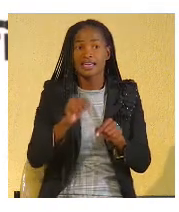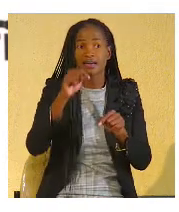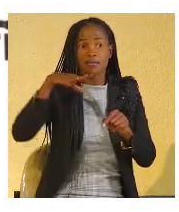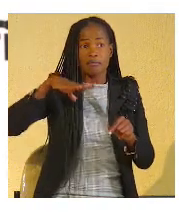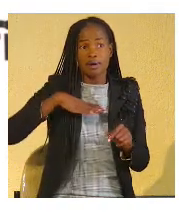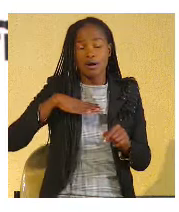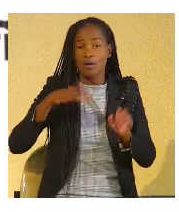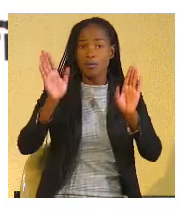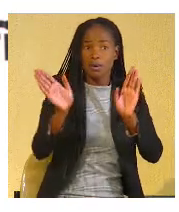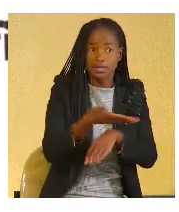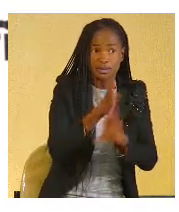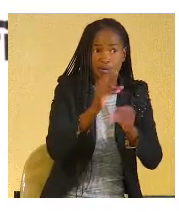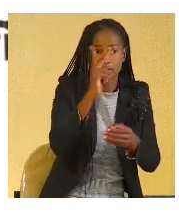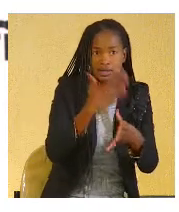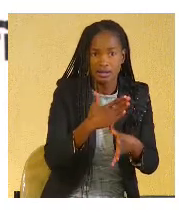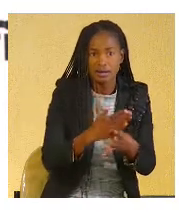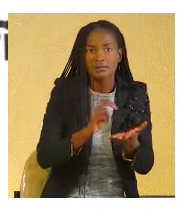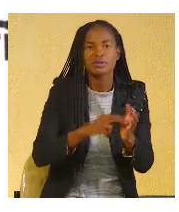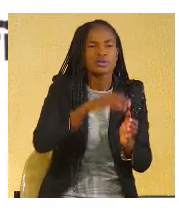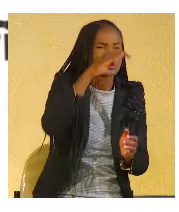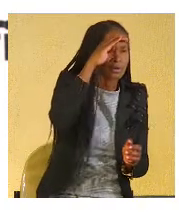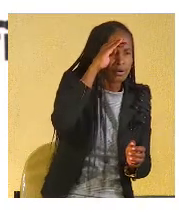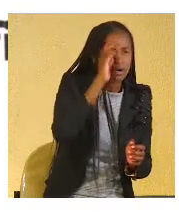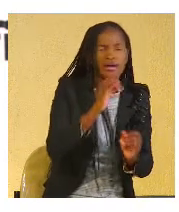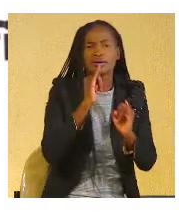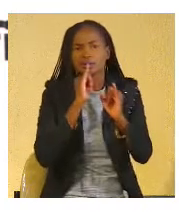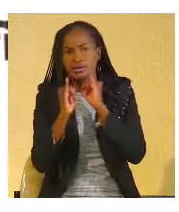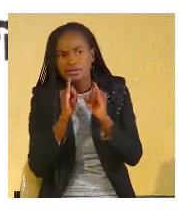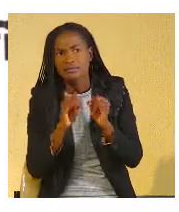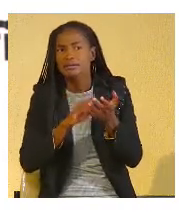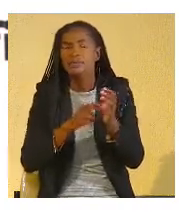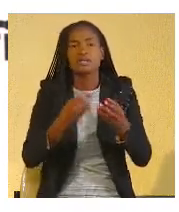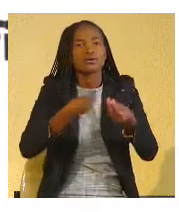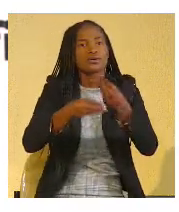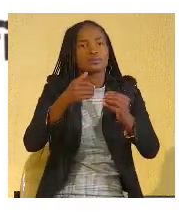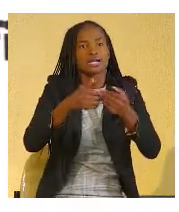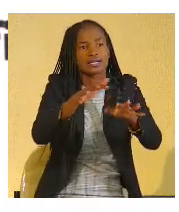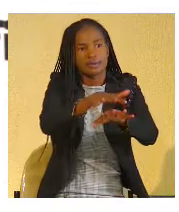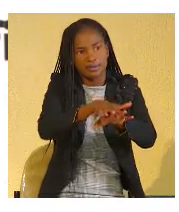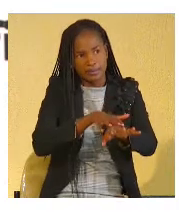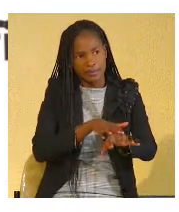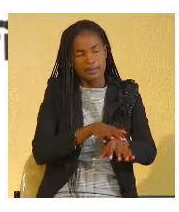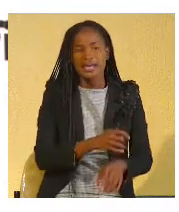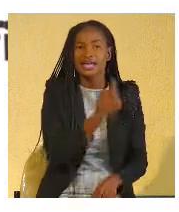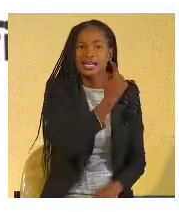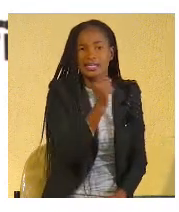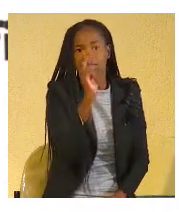not kickstart of the economy very fast. And for the individuals that have benefited, again,